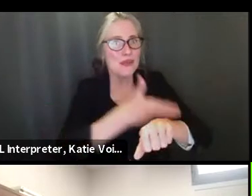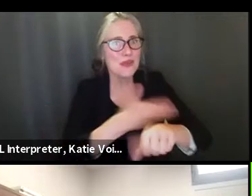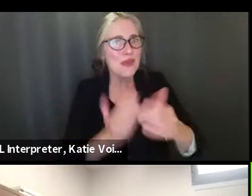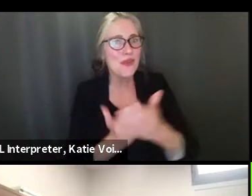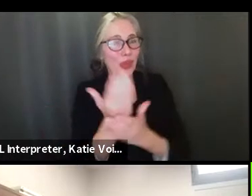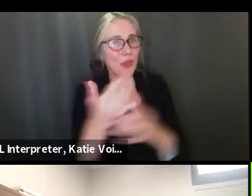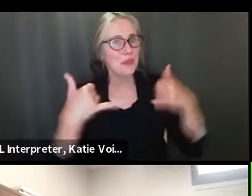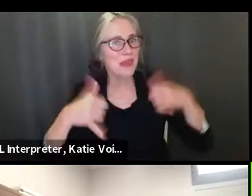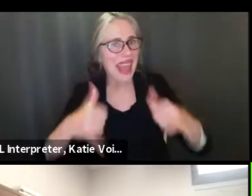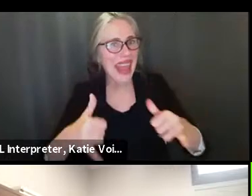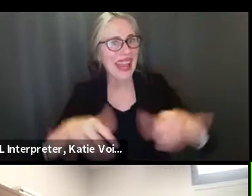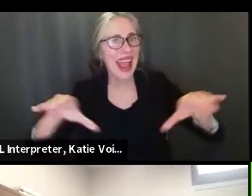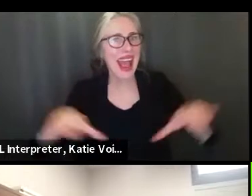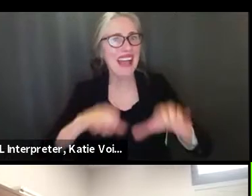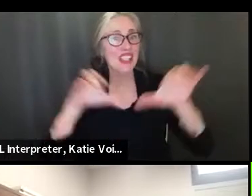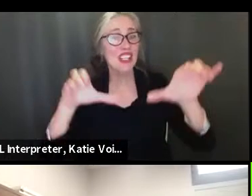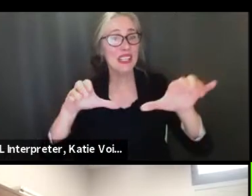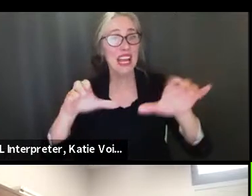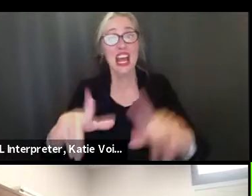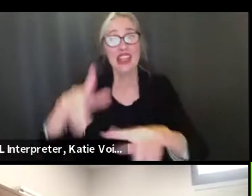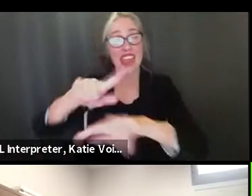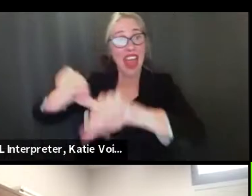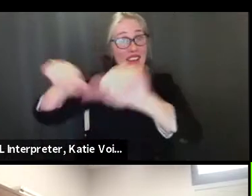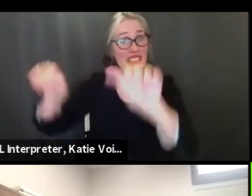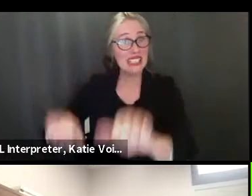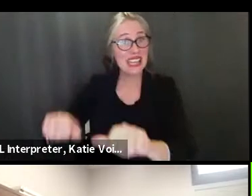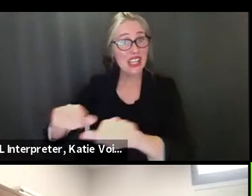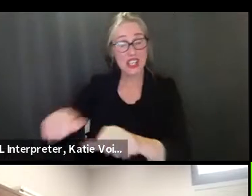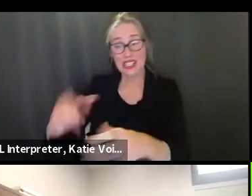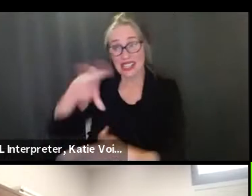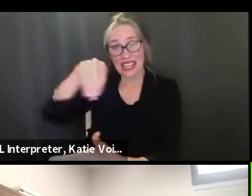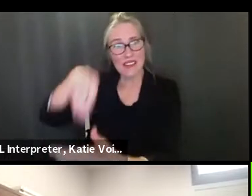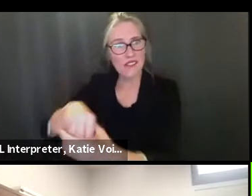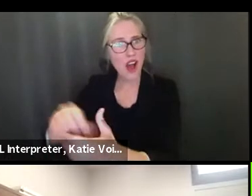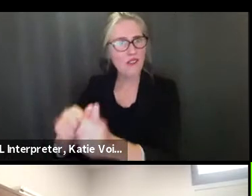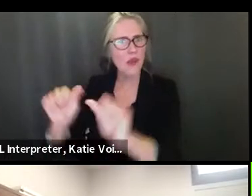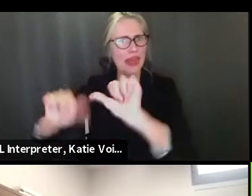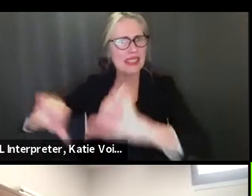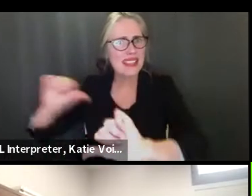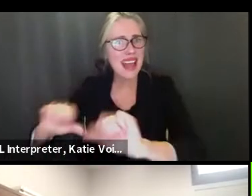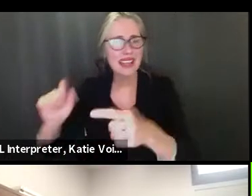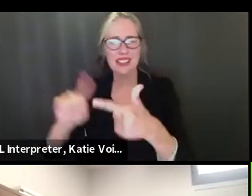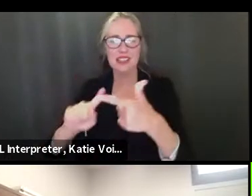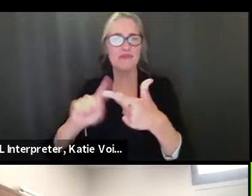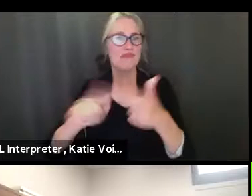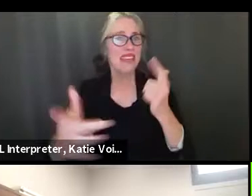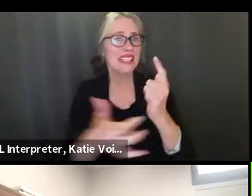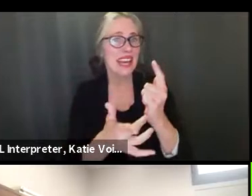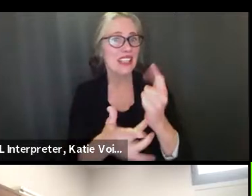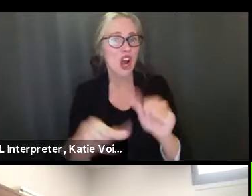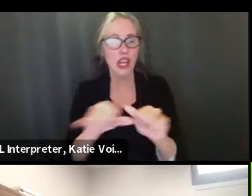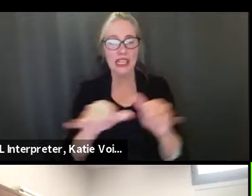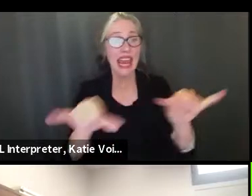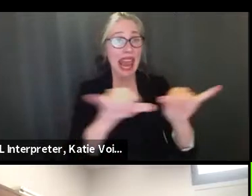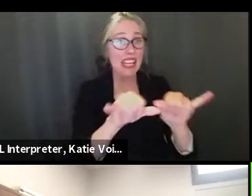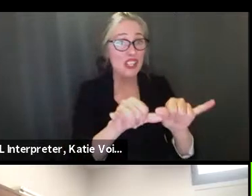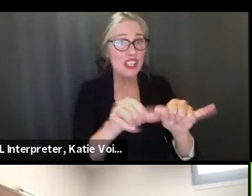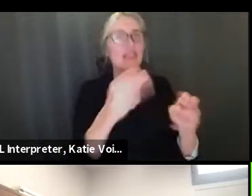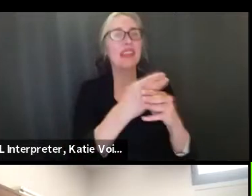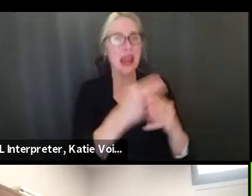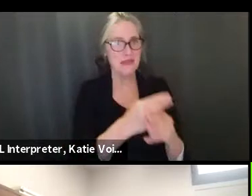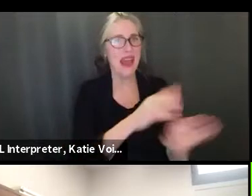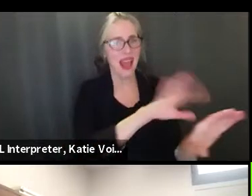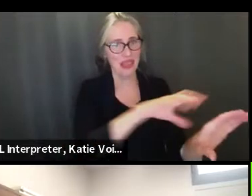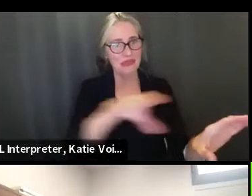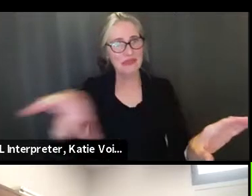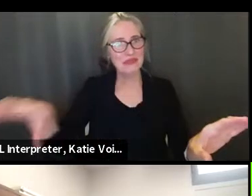skills. There are thematic stations enticing them to engage with science, technology, engineering, and math. Next